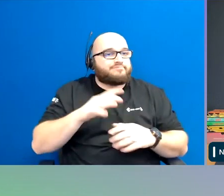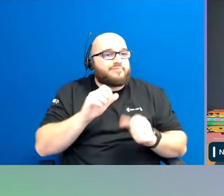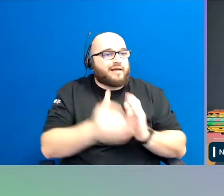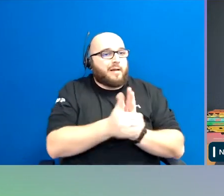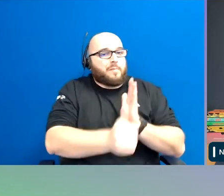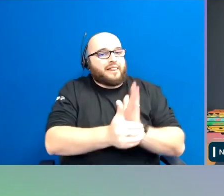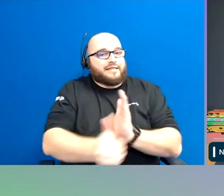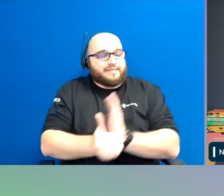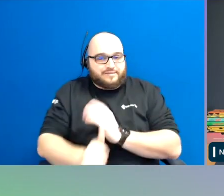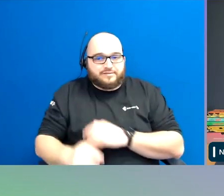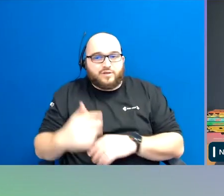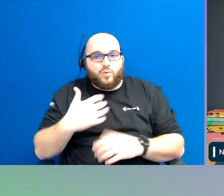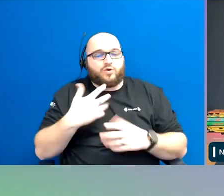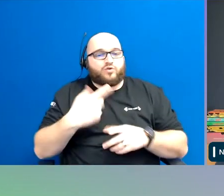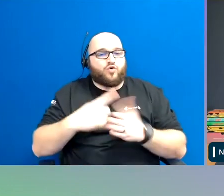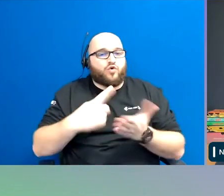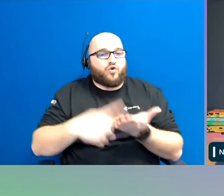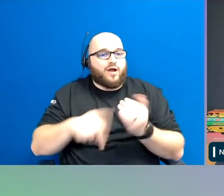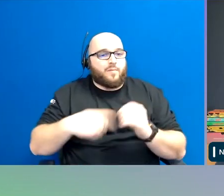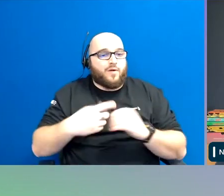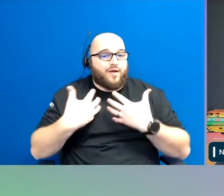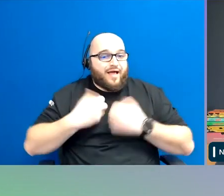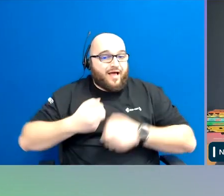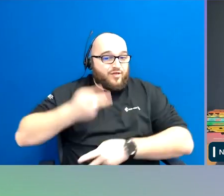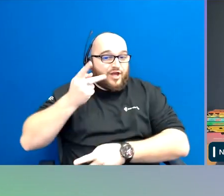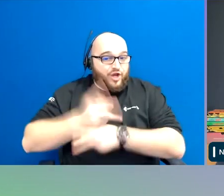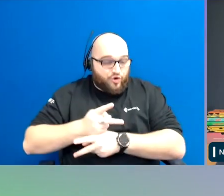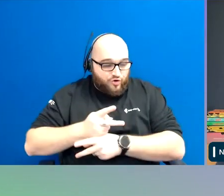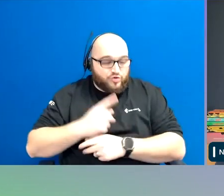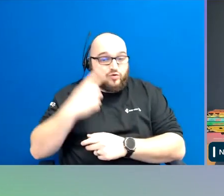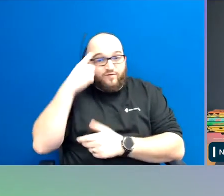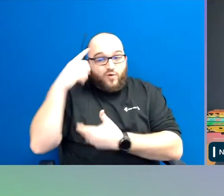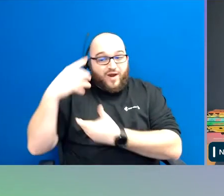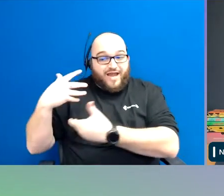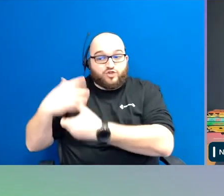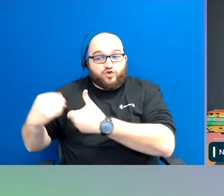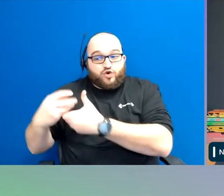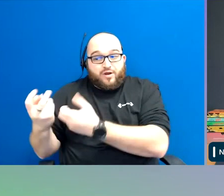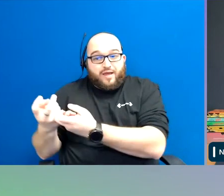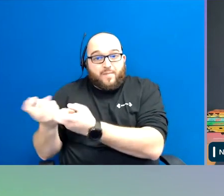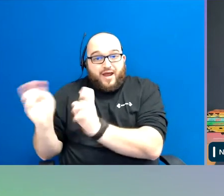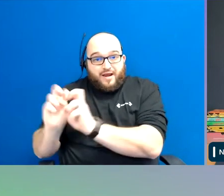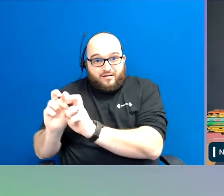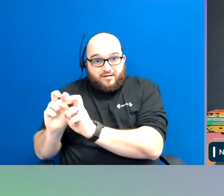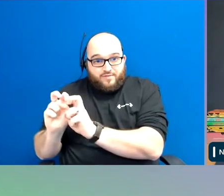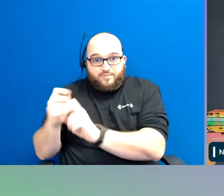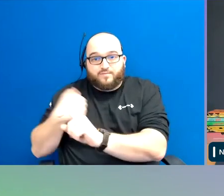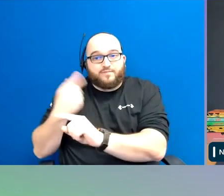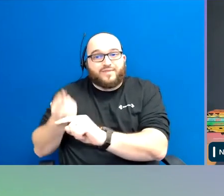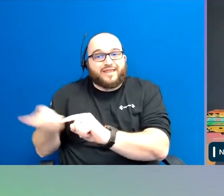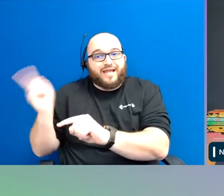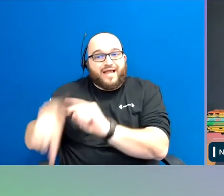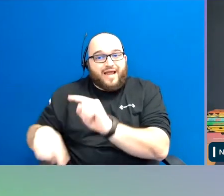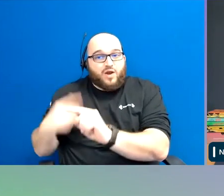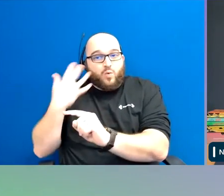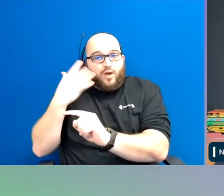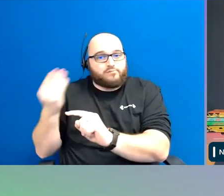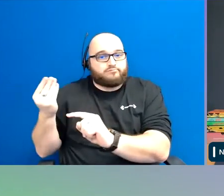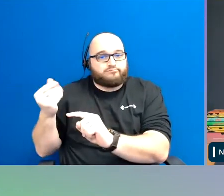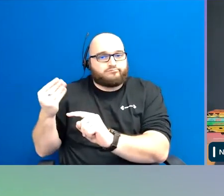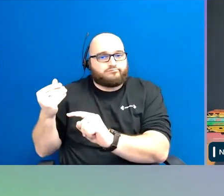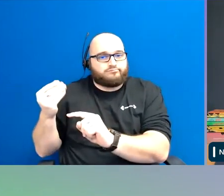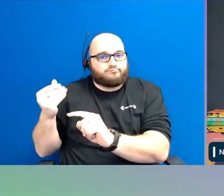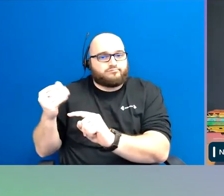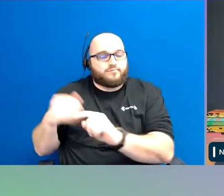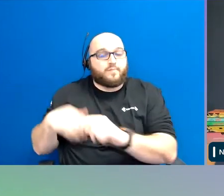he says, in case of external panels, we can't use them as it's too costly. Do